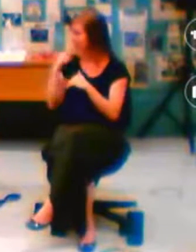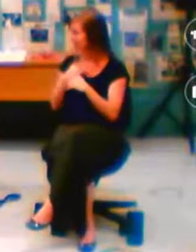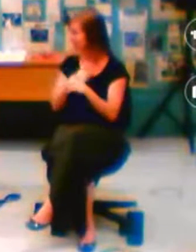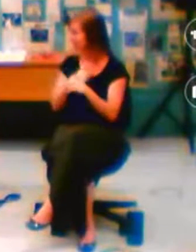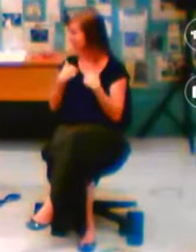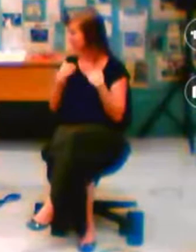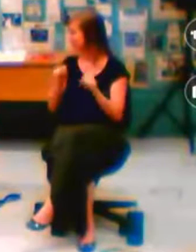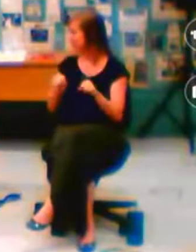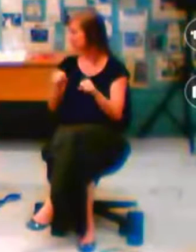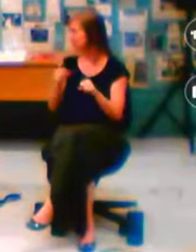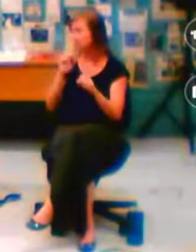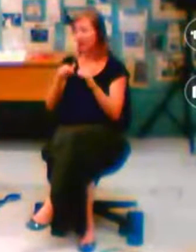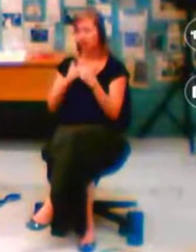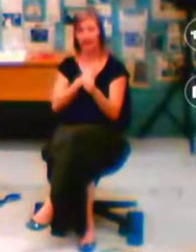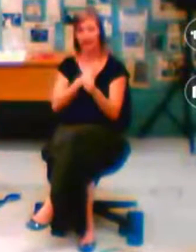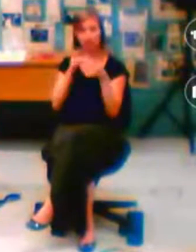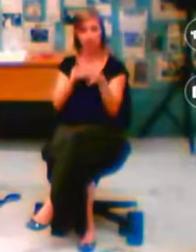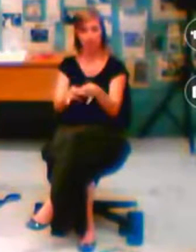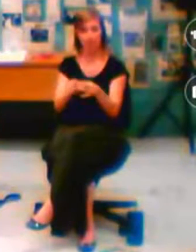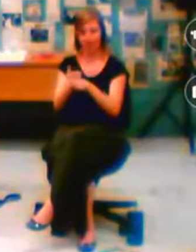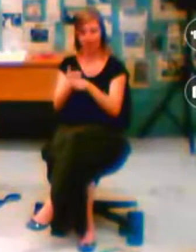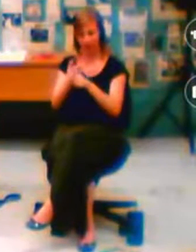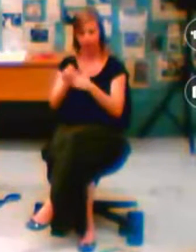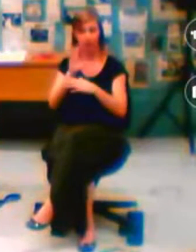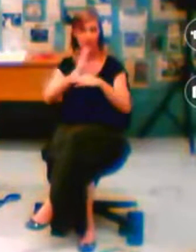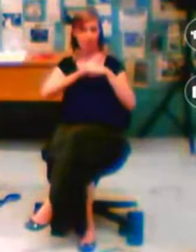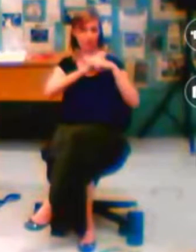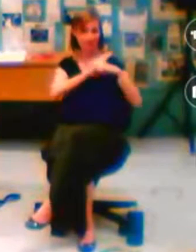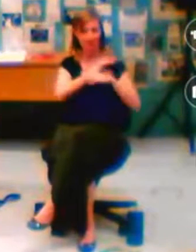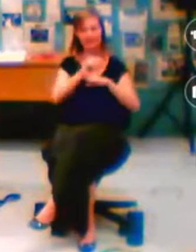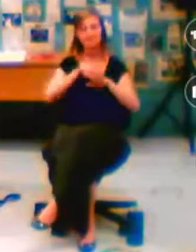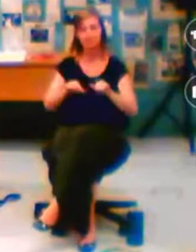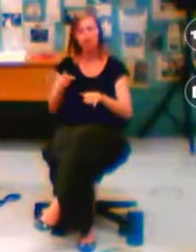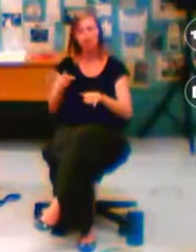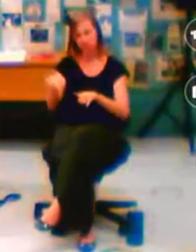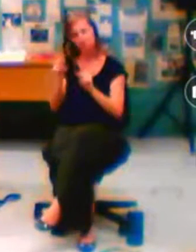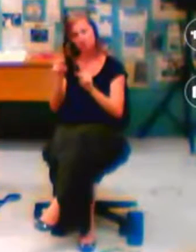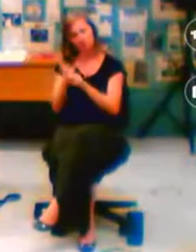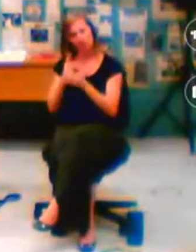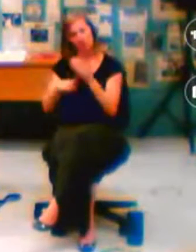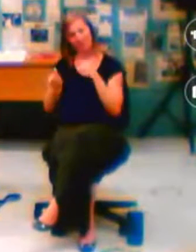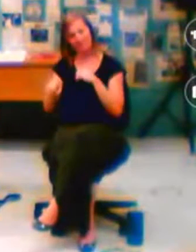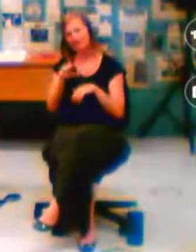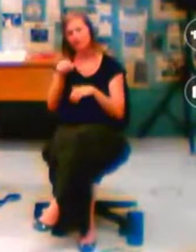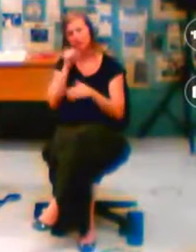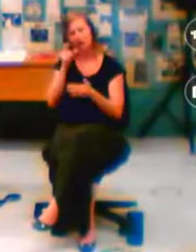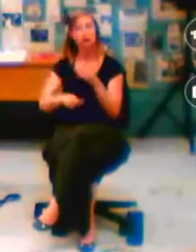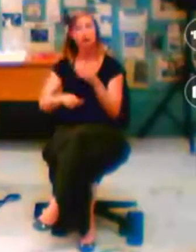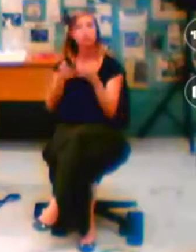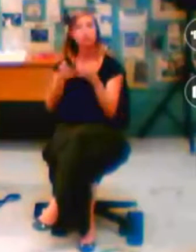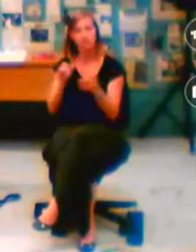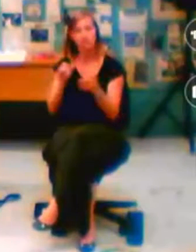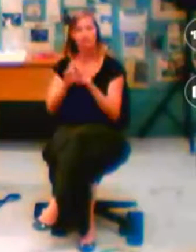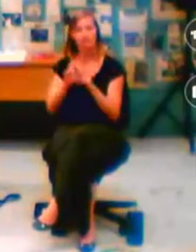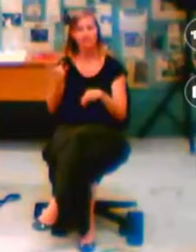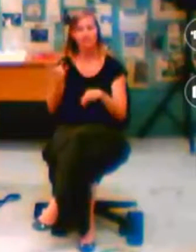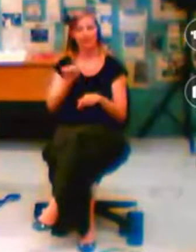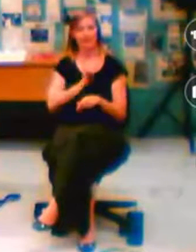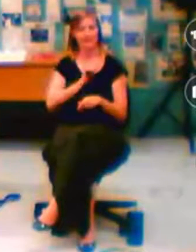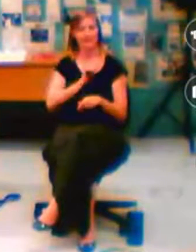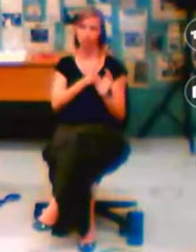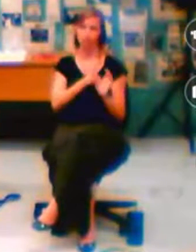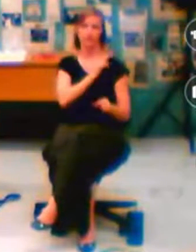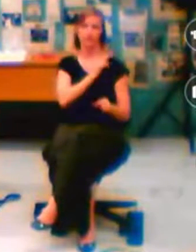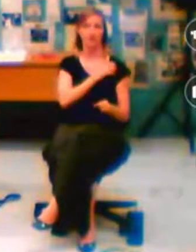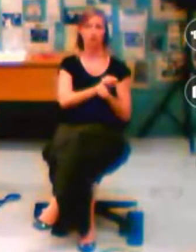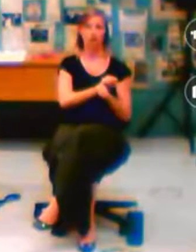utilizers. We're the guinea pigs for how this system is going to cut the cost curve. Do you think you see any possibilities around how to streamline